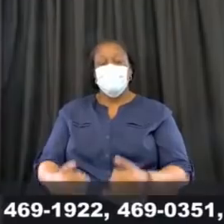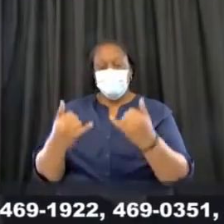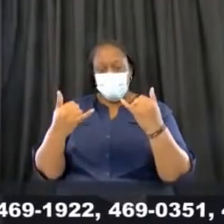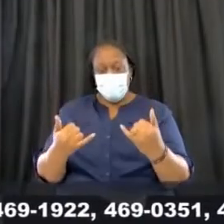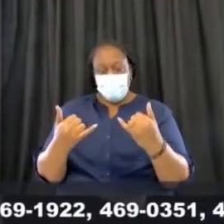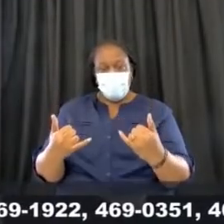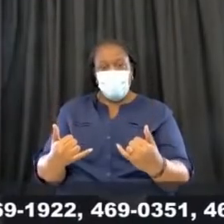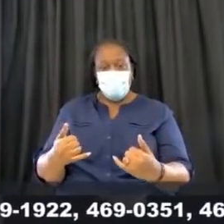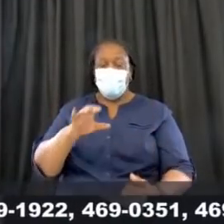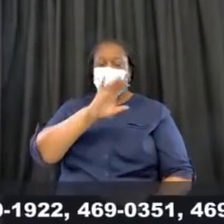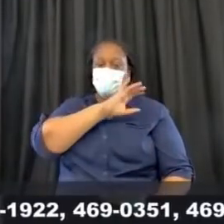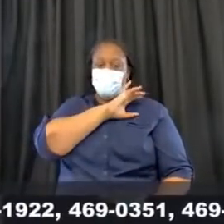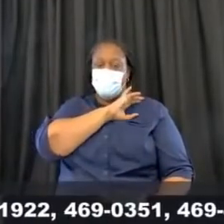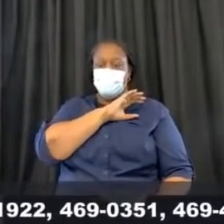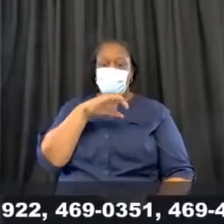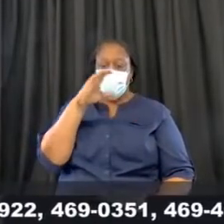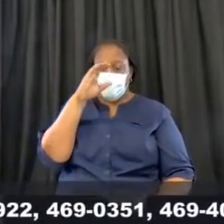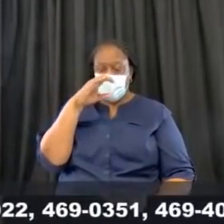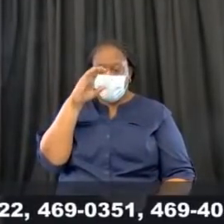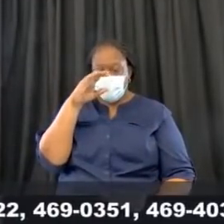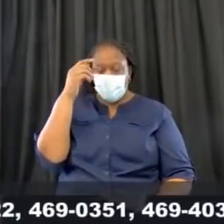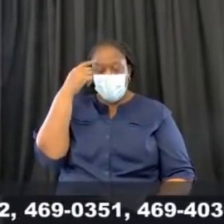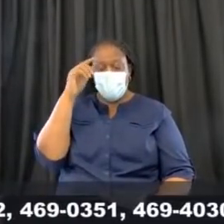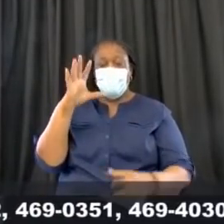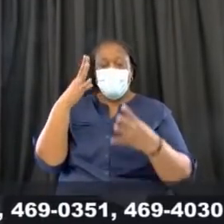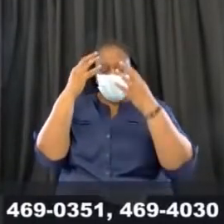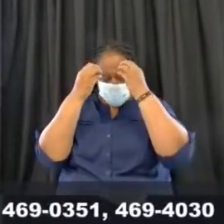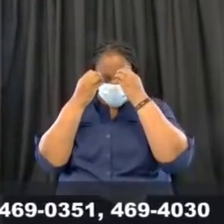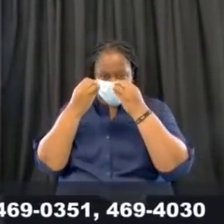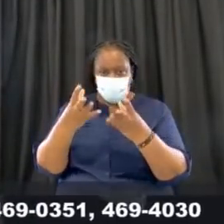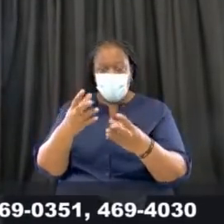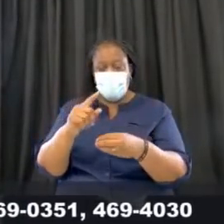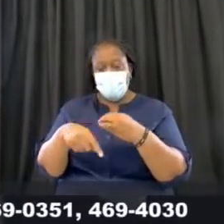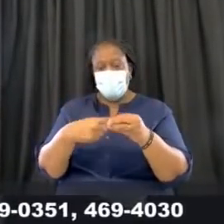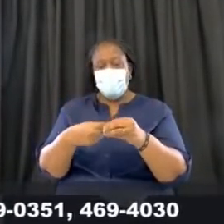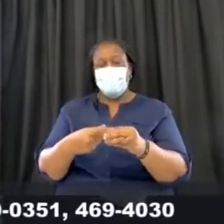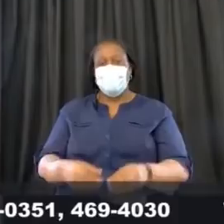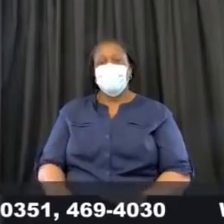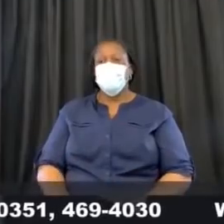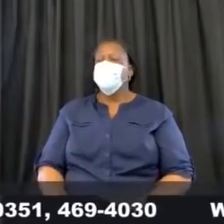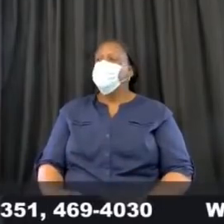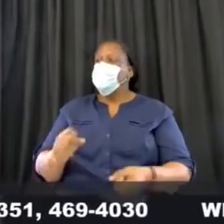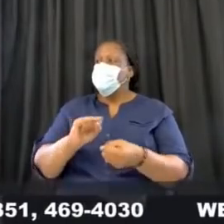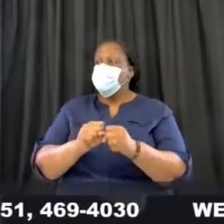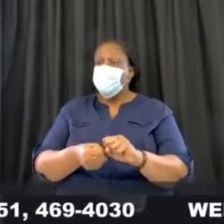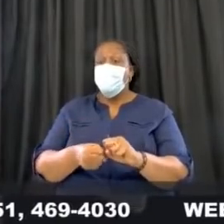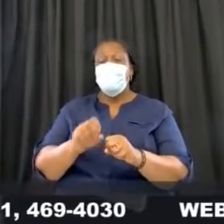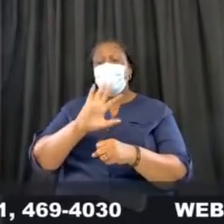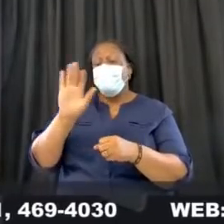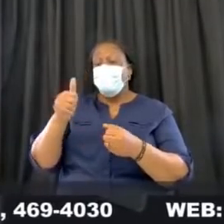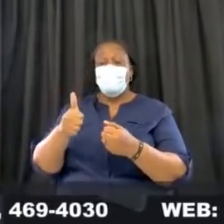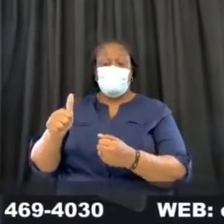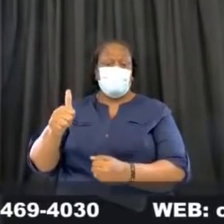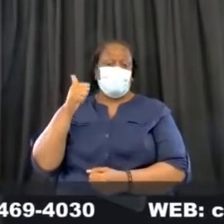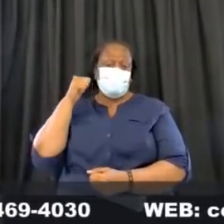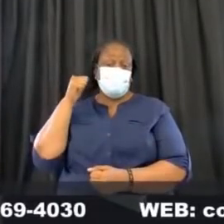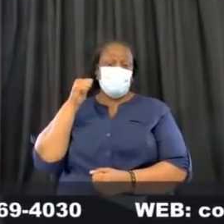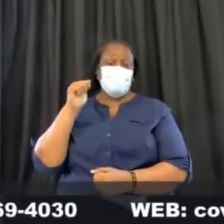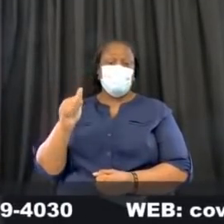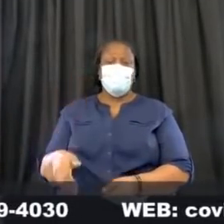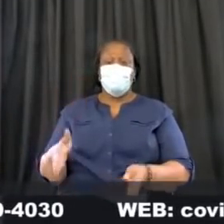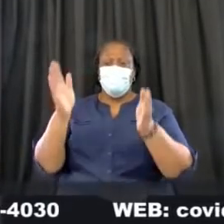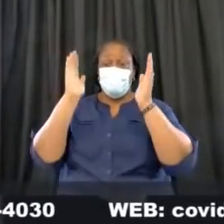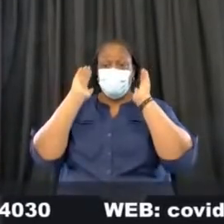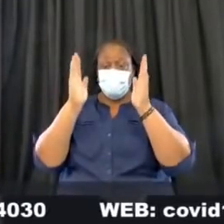hand, refusing to wear masks, refusing to avoid crowds and social distance, and refusing to